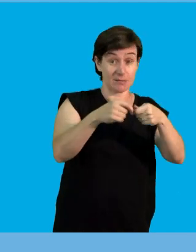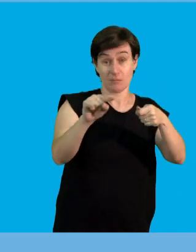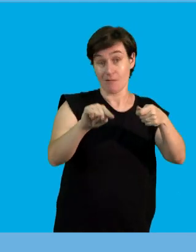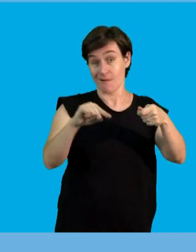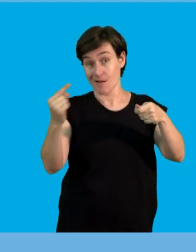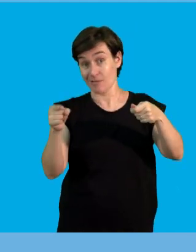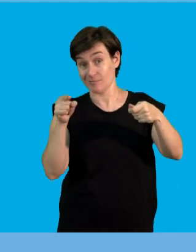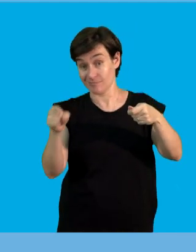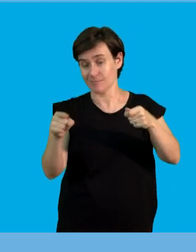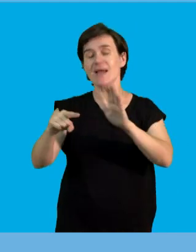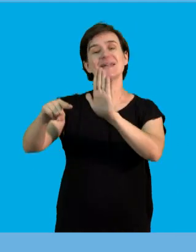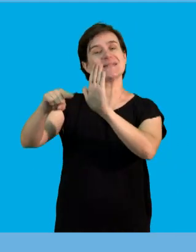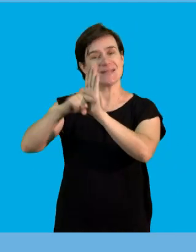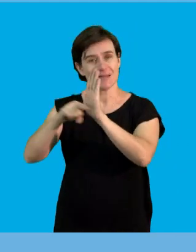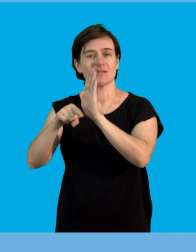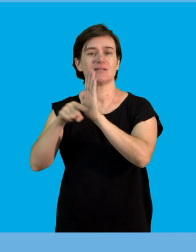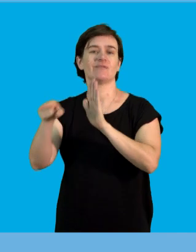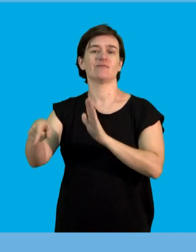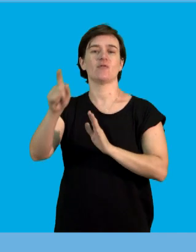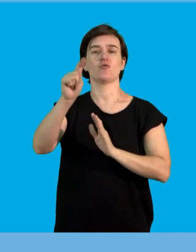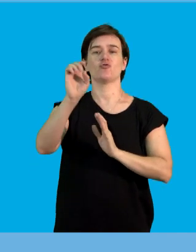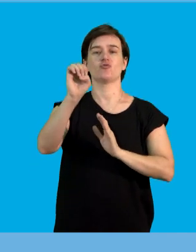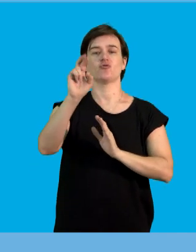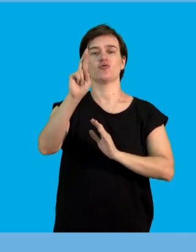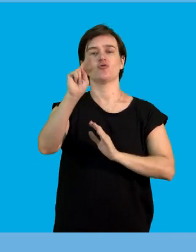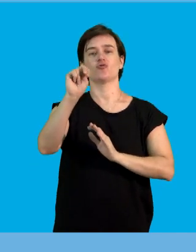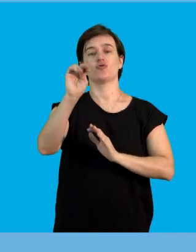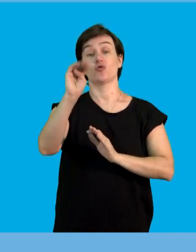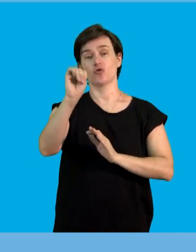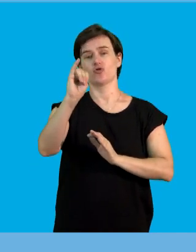to another negative terminal.